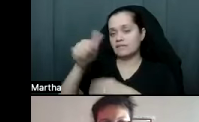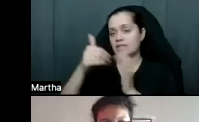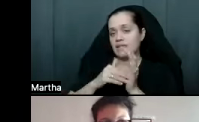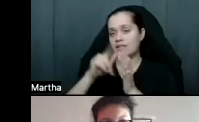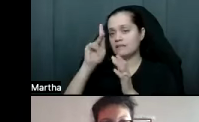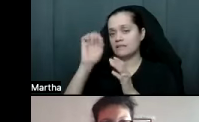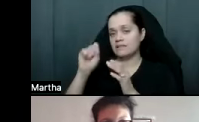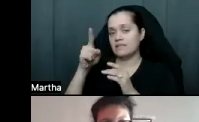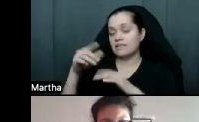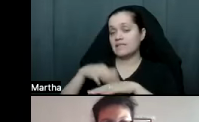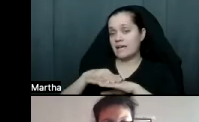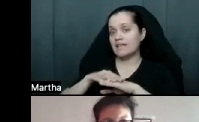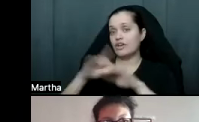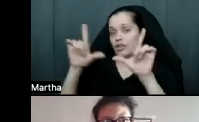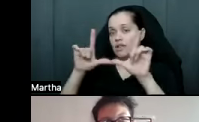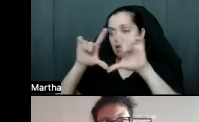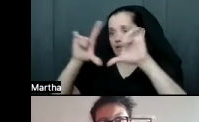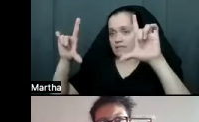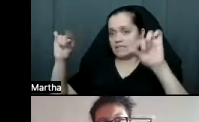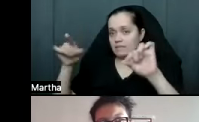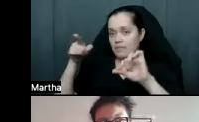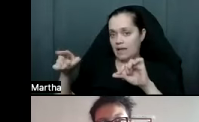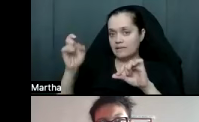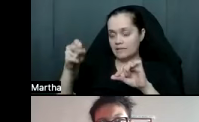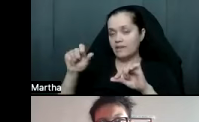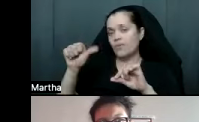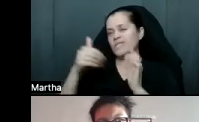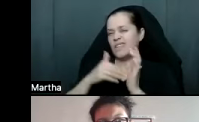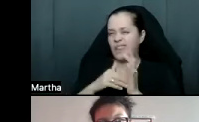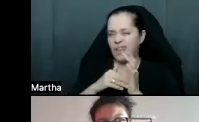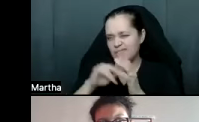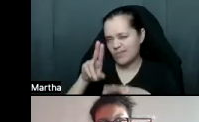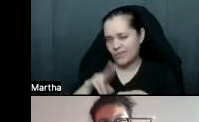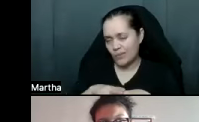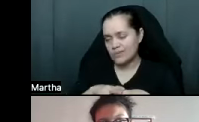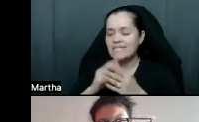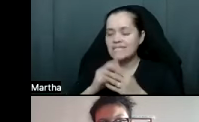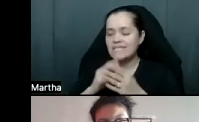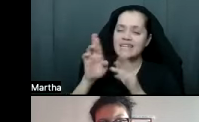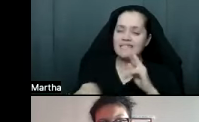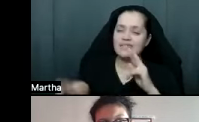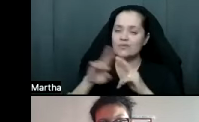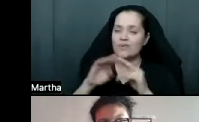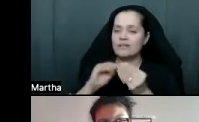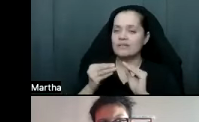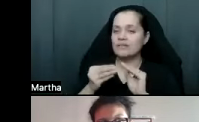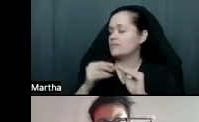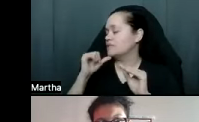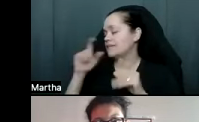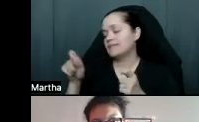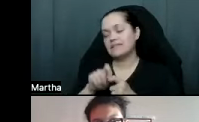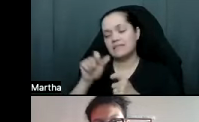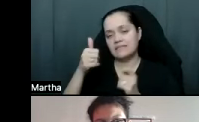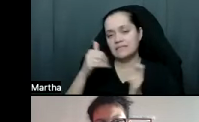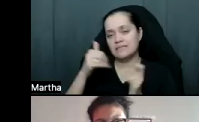their license plate. Well, 10,000, of course, that's just a very nice round number. There's not exactly